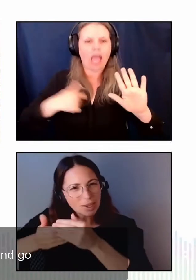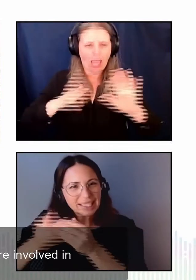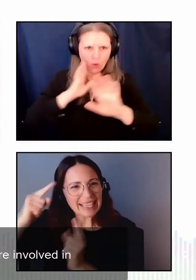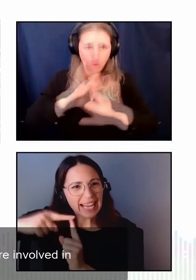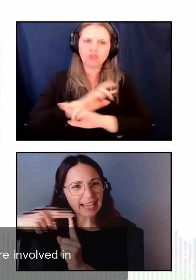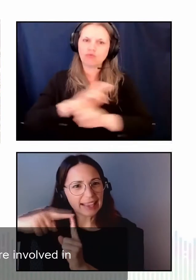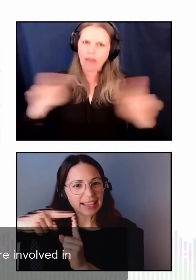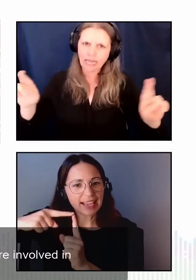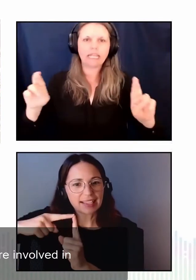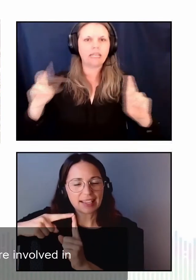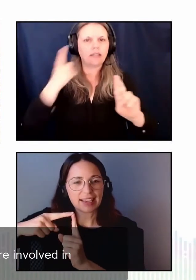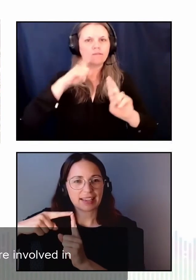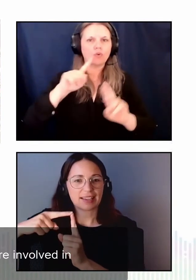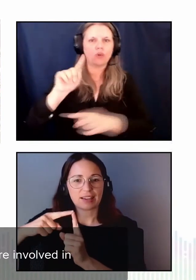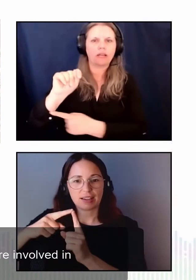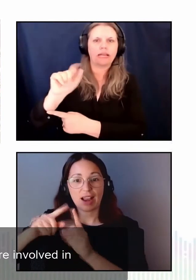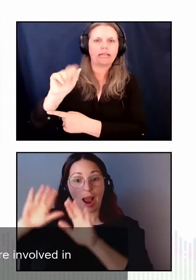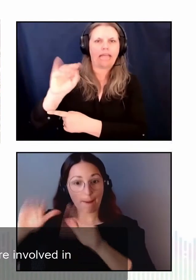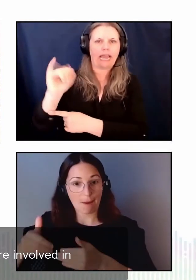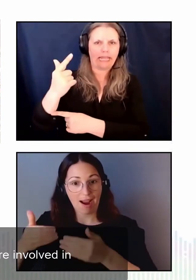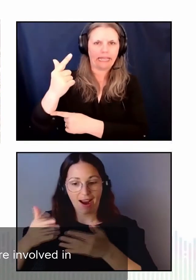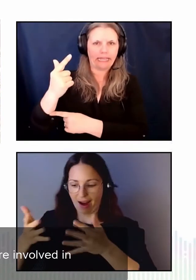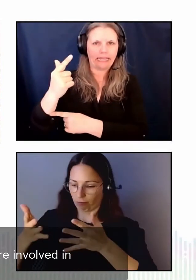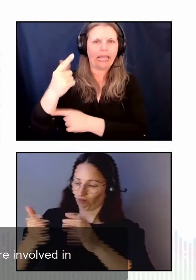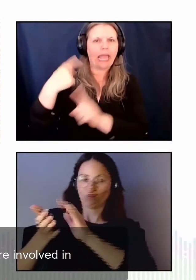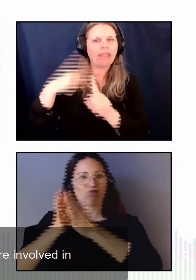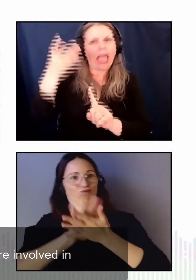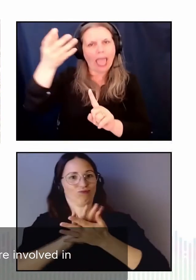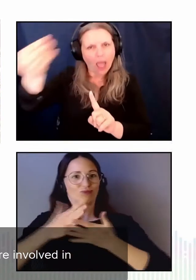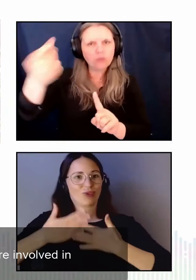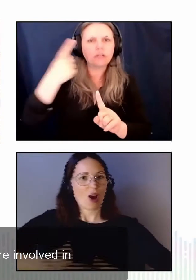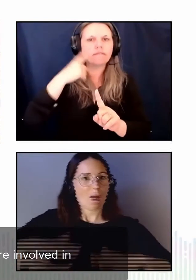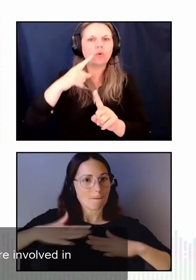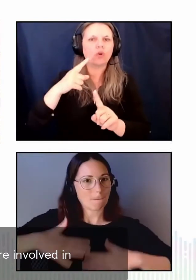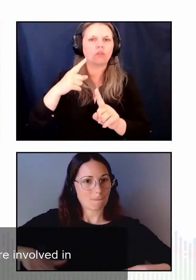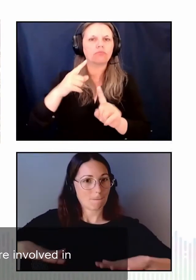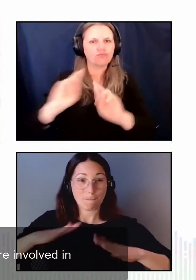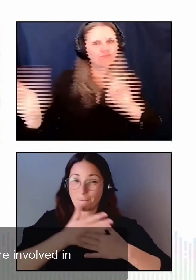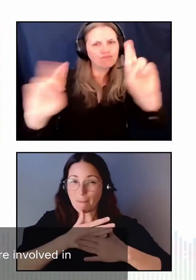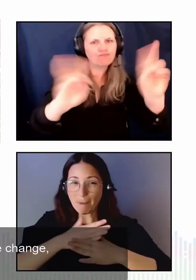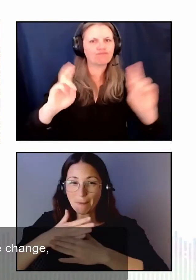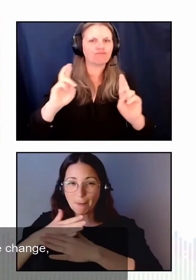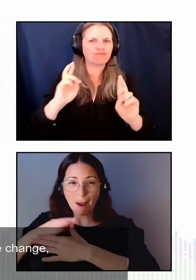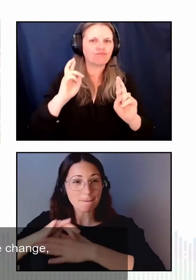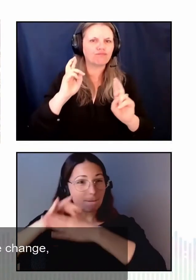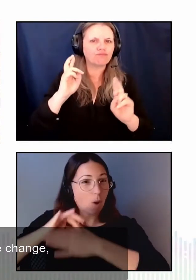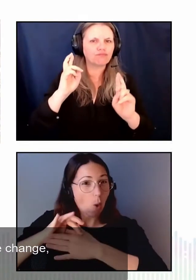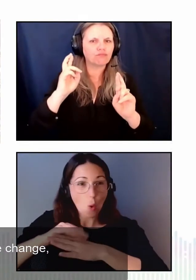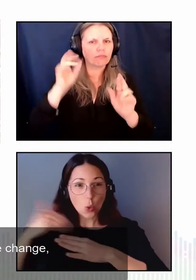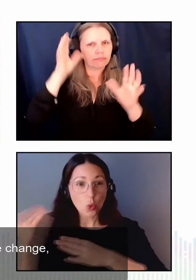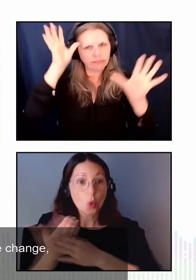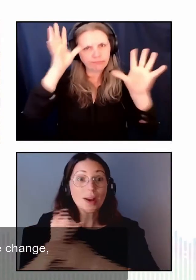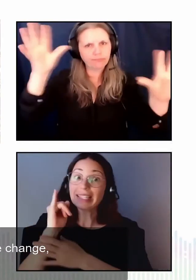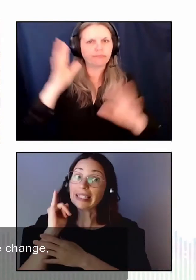out and flesh the hide. So I believe when you're involved in conservation,